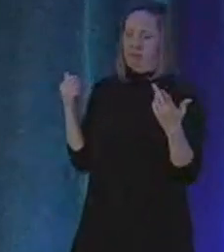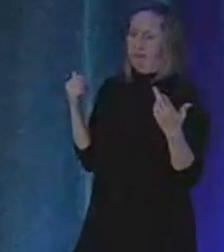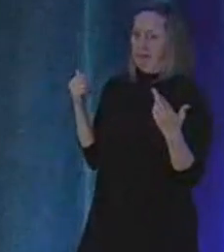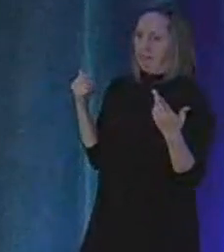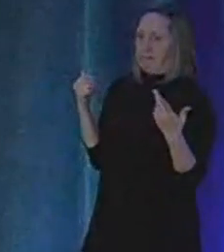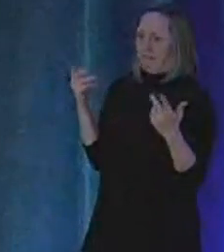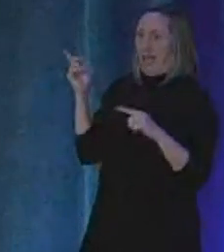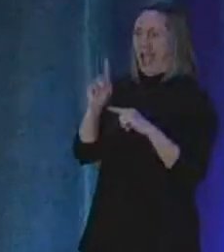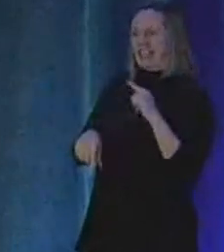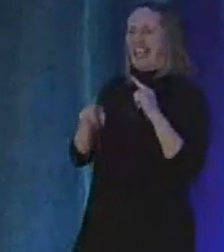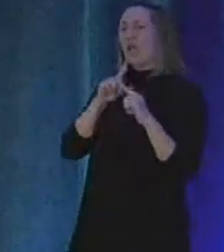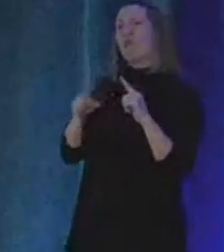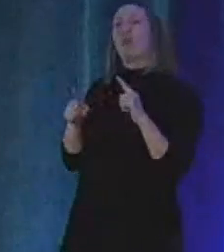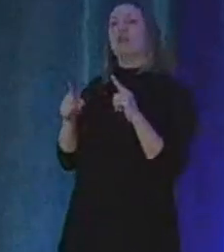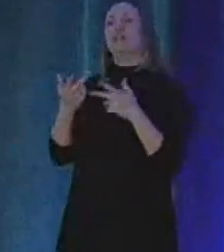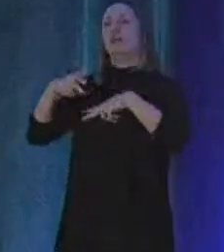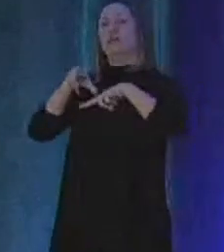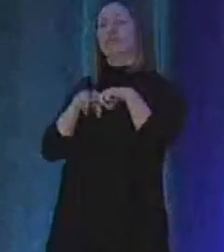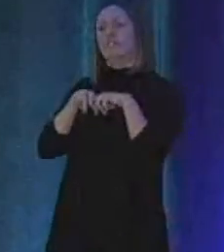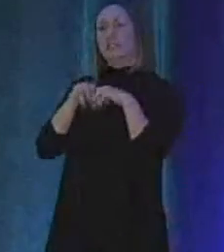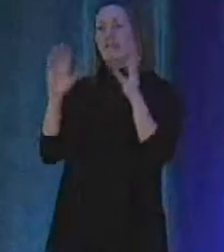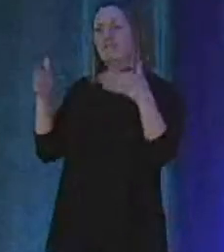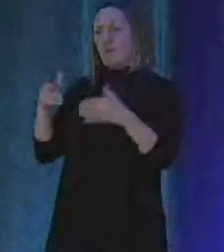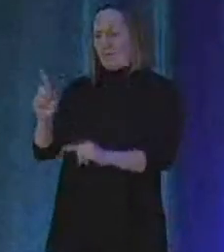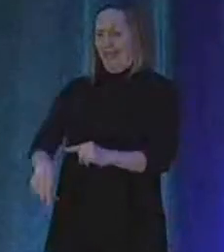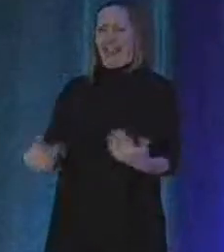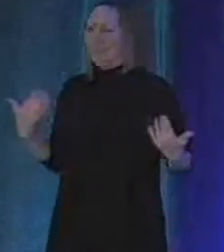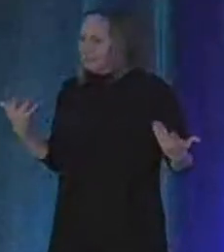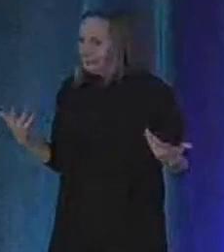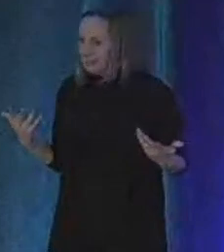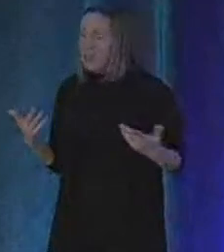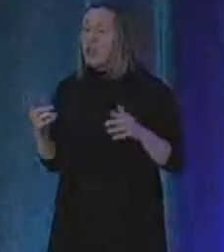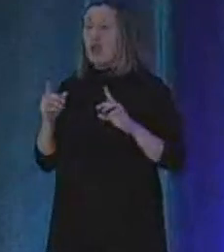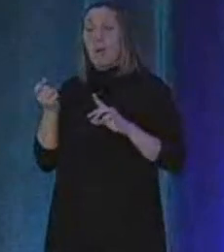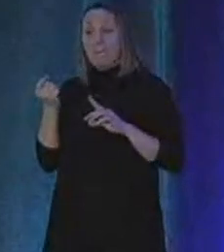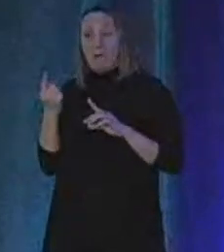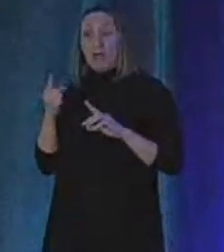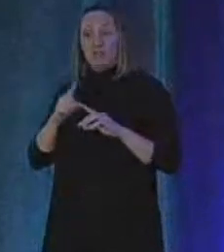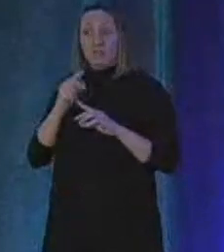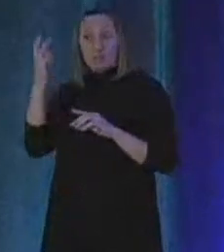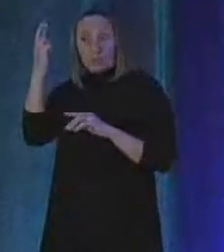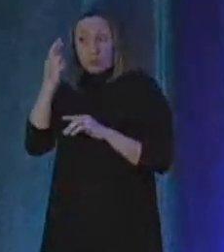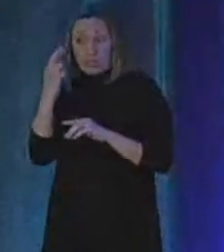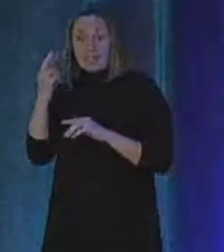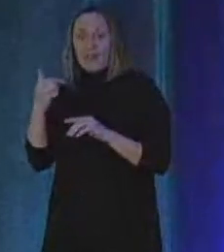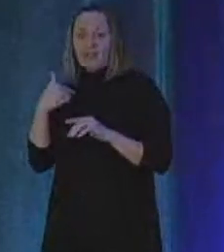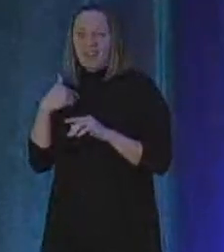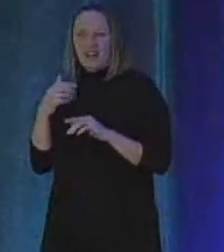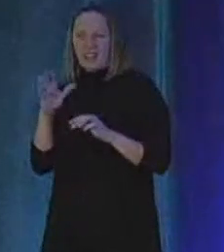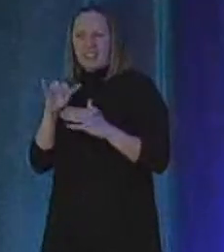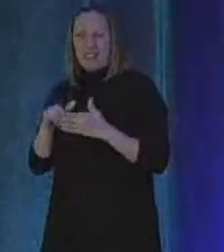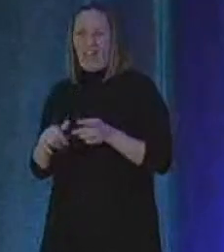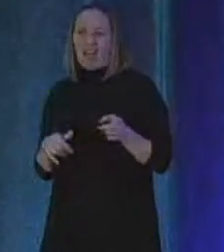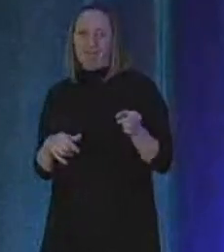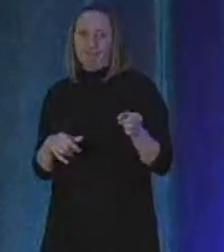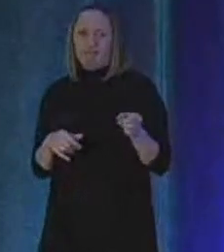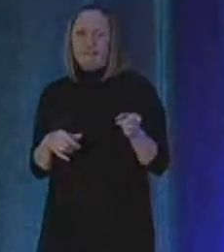I can't really just like sit and focus, man. But there's actually a reason that I did this.